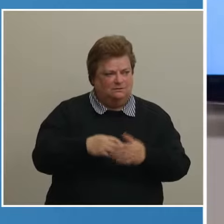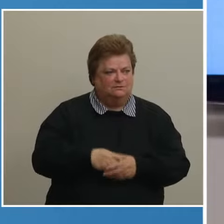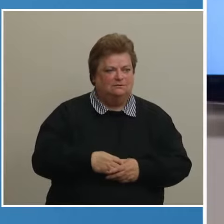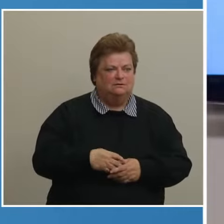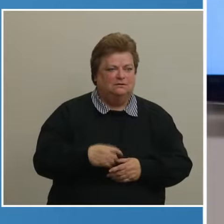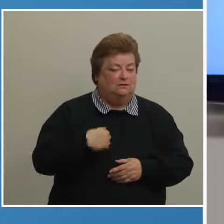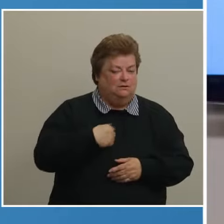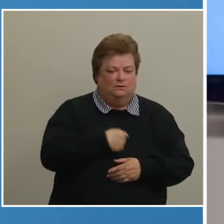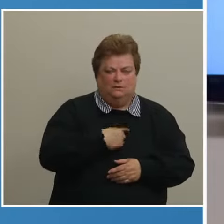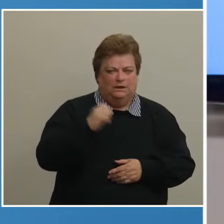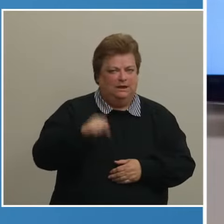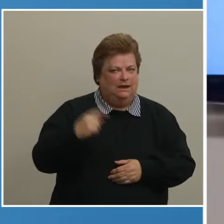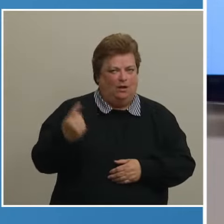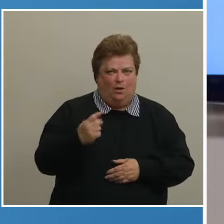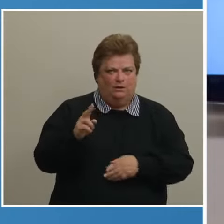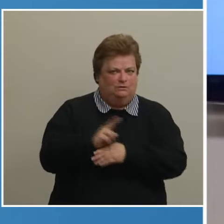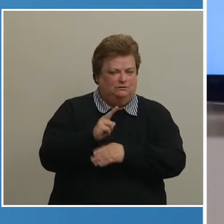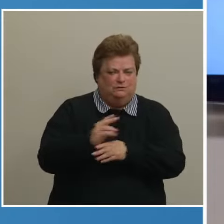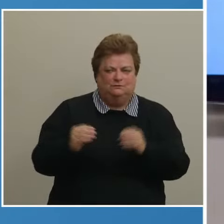more vaccine.